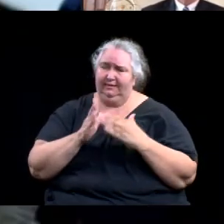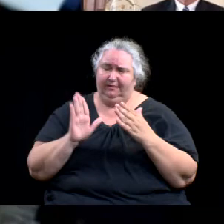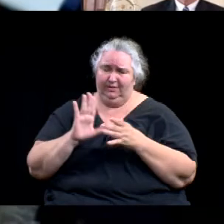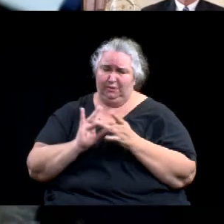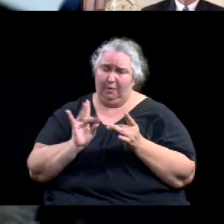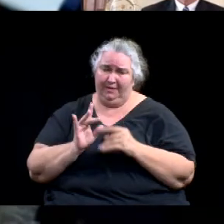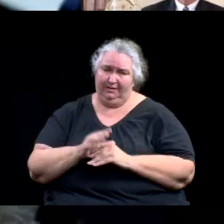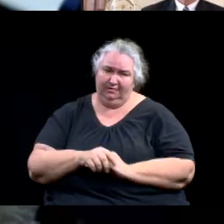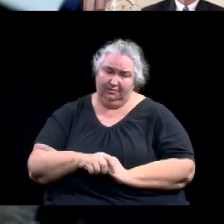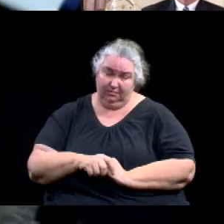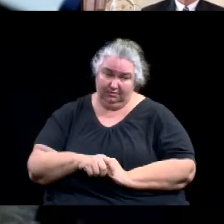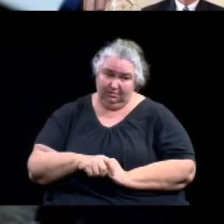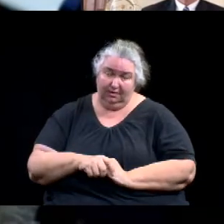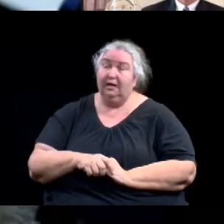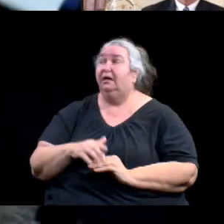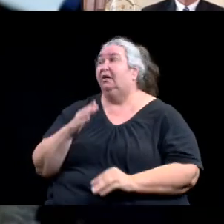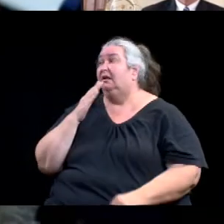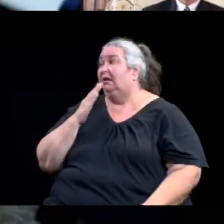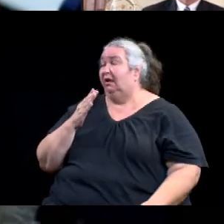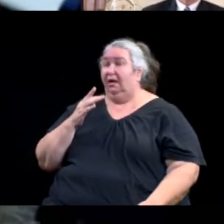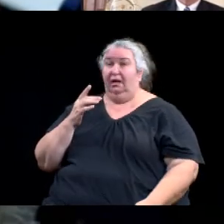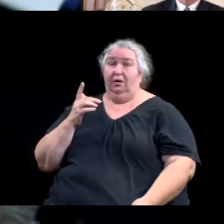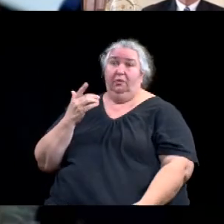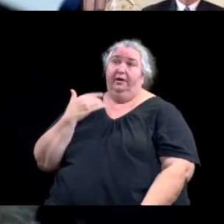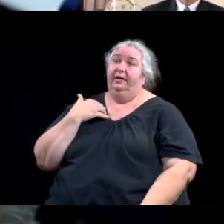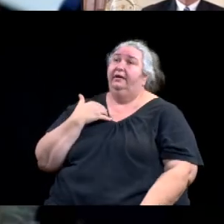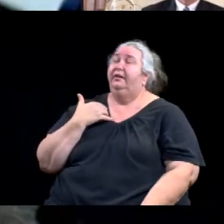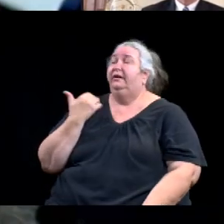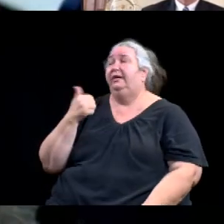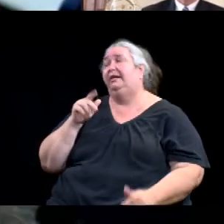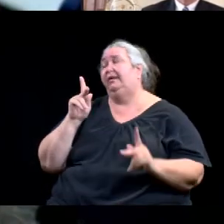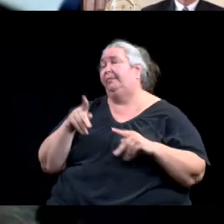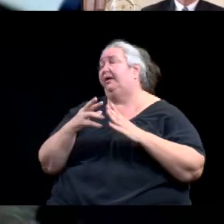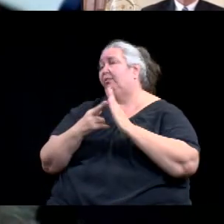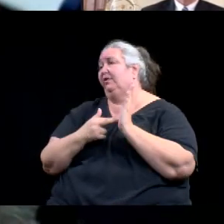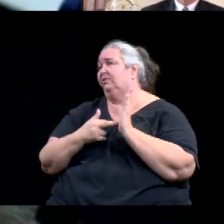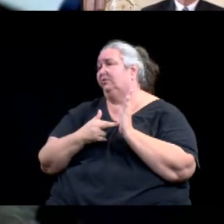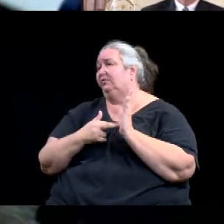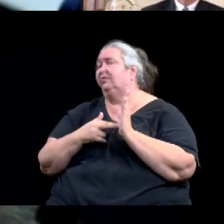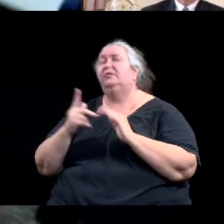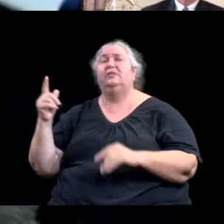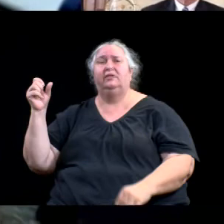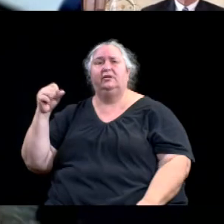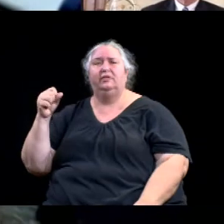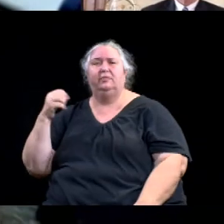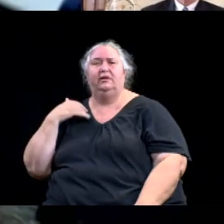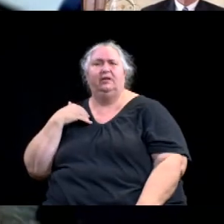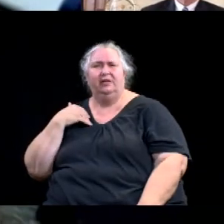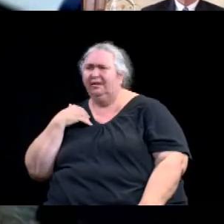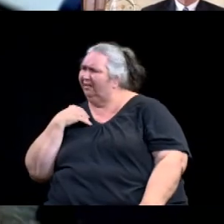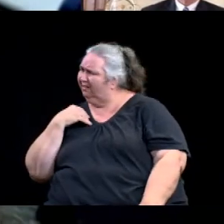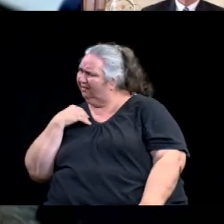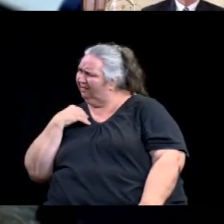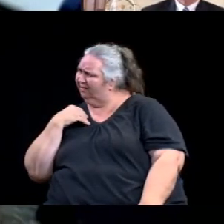Ephraim Herring. I'm going to move him as a panelist so that he may speak.